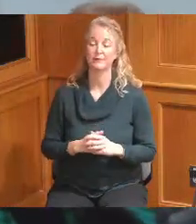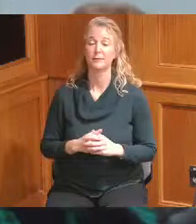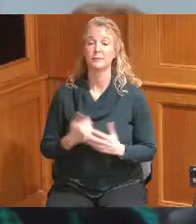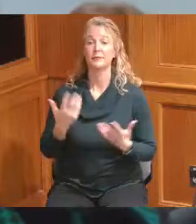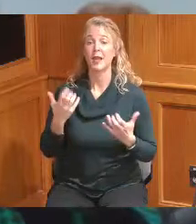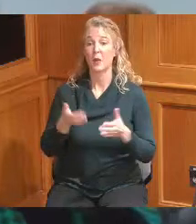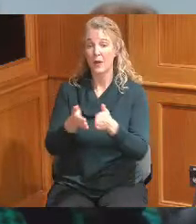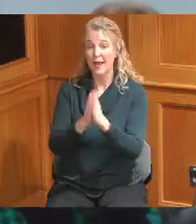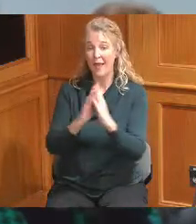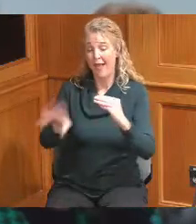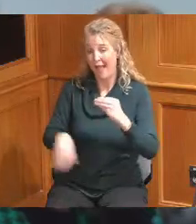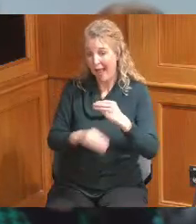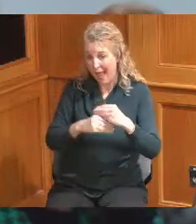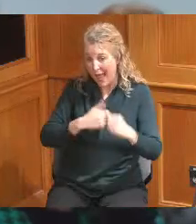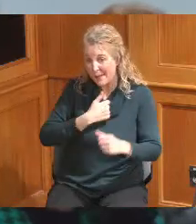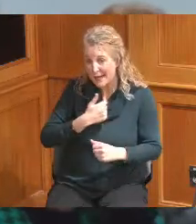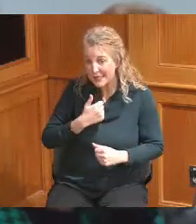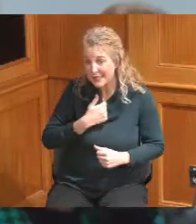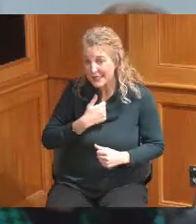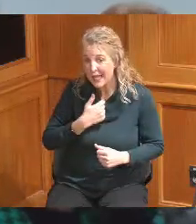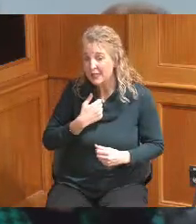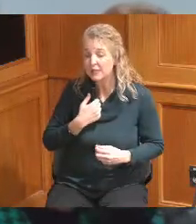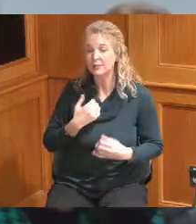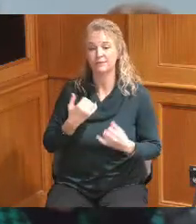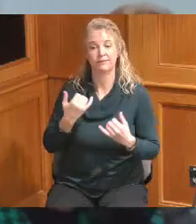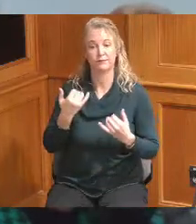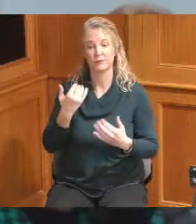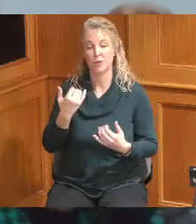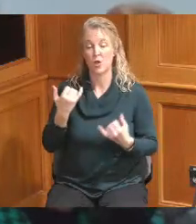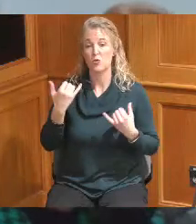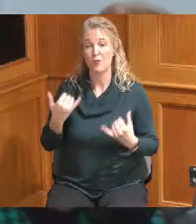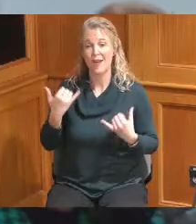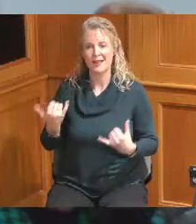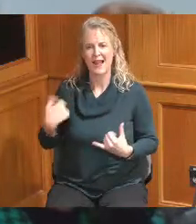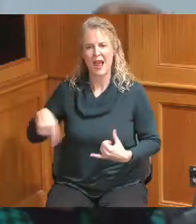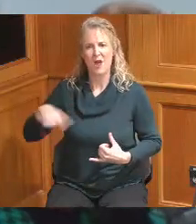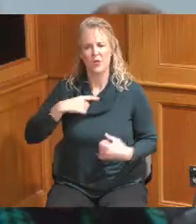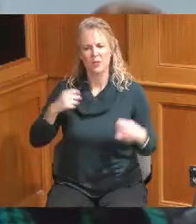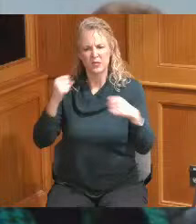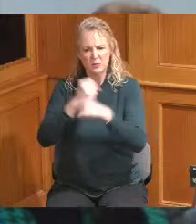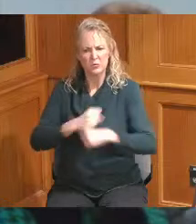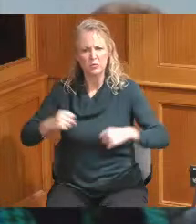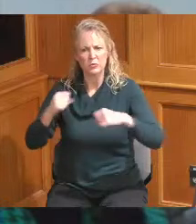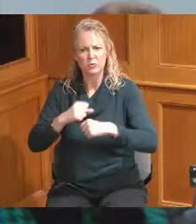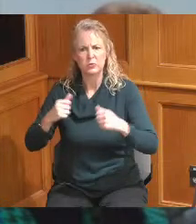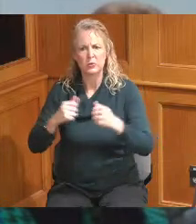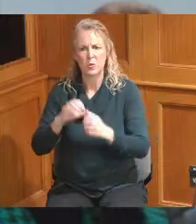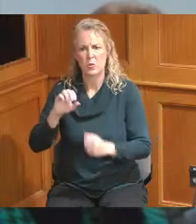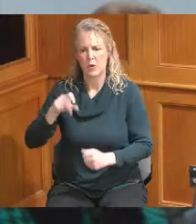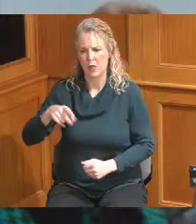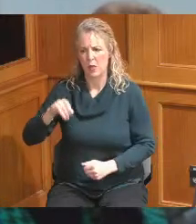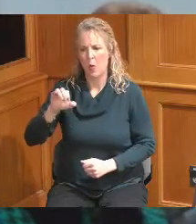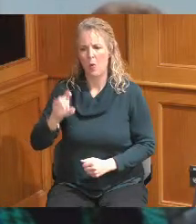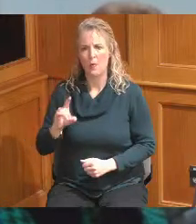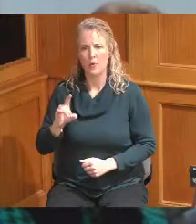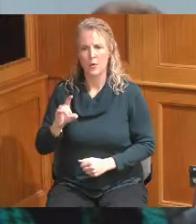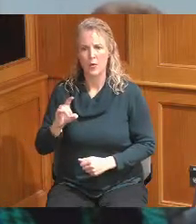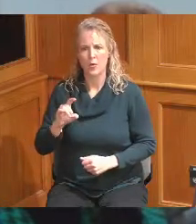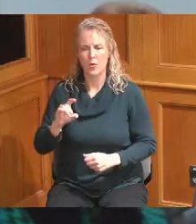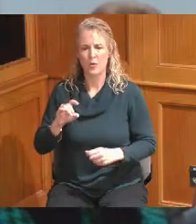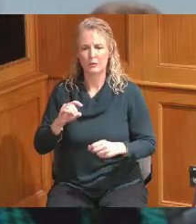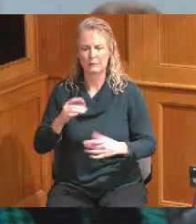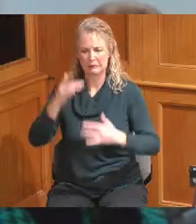I'm going to add that as we're fighting the opioid epidemic, Reverend Dr. Jones